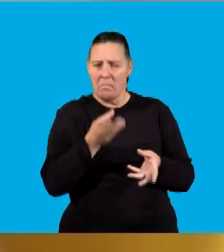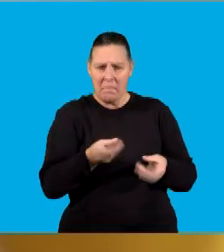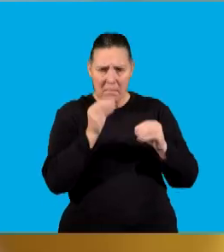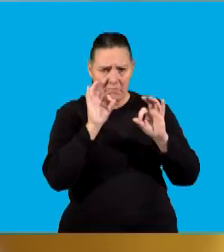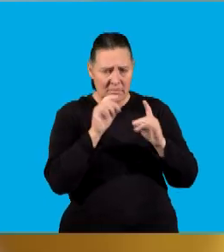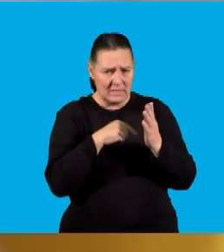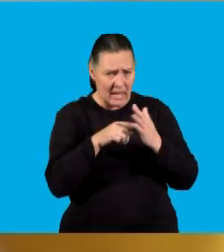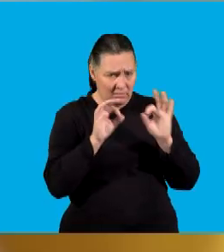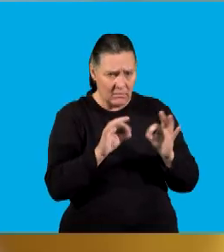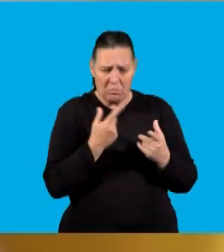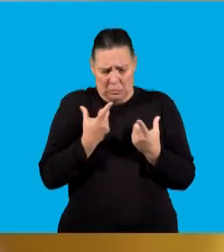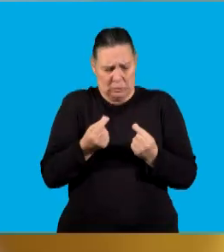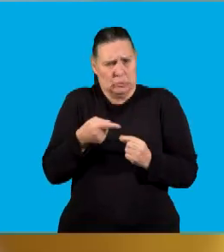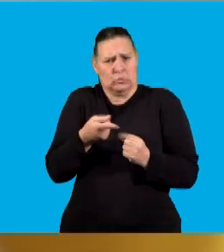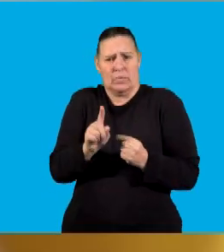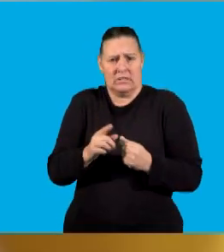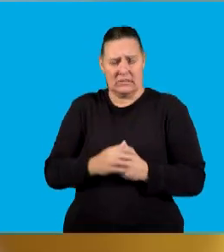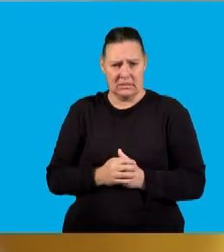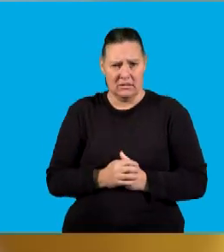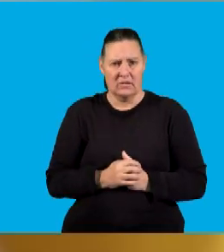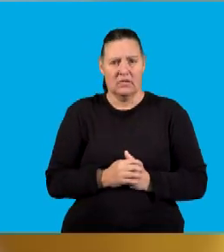have matured.